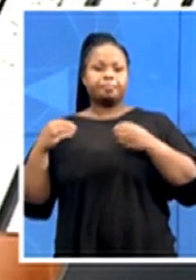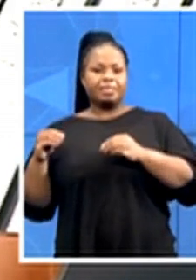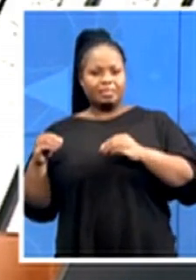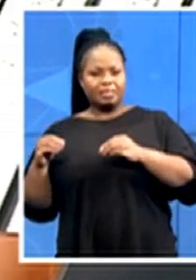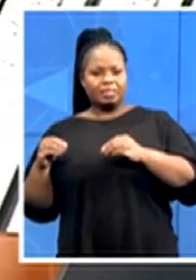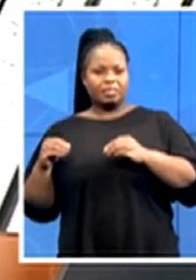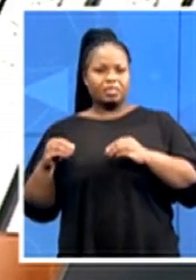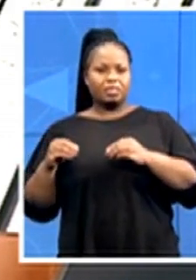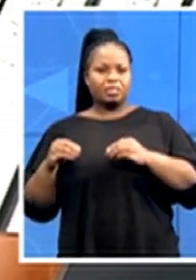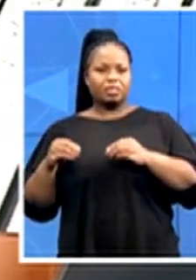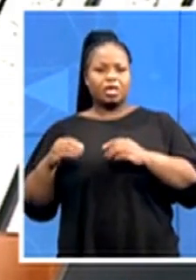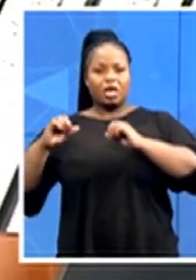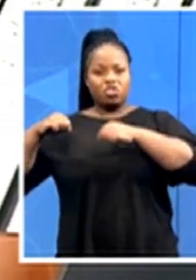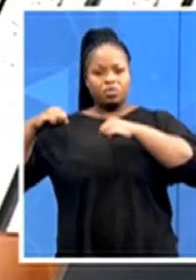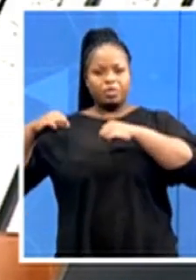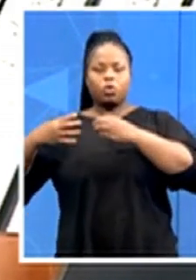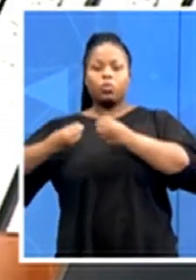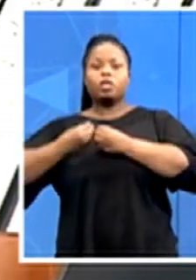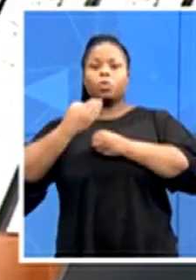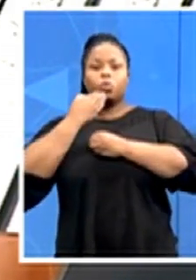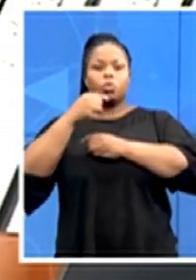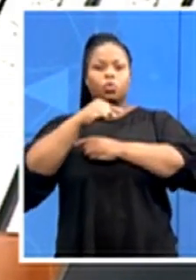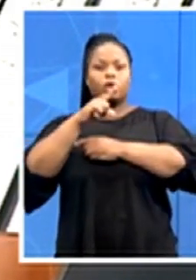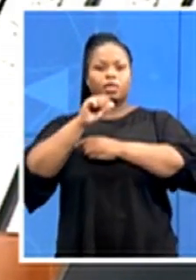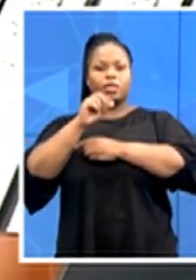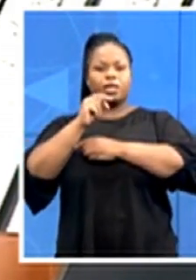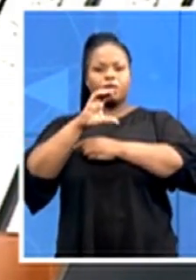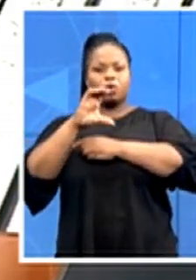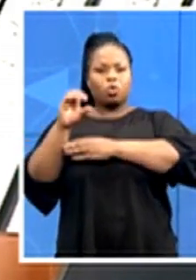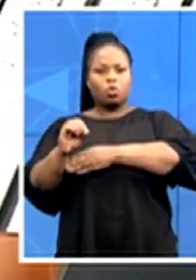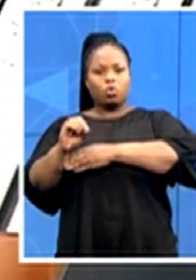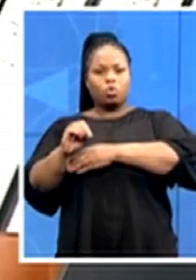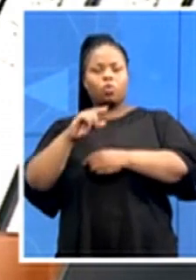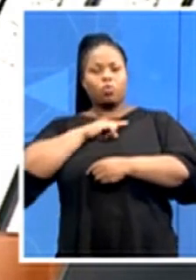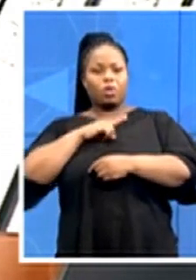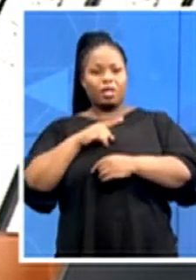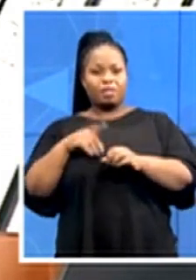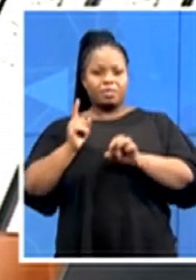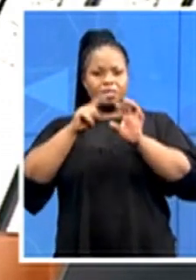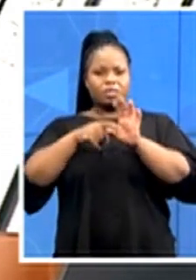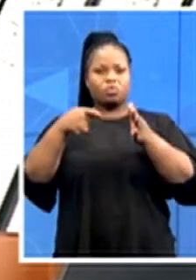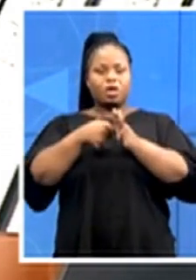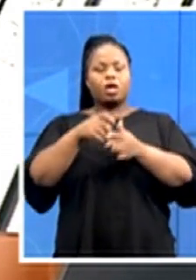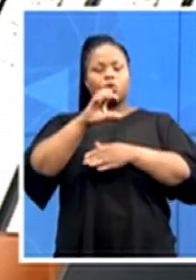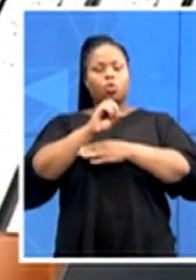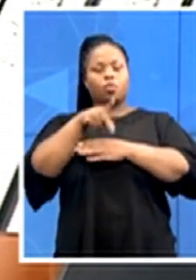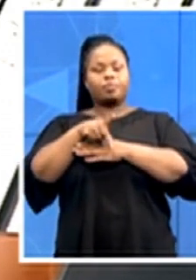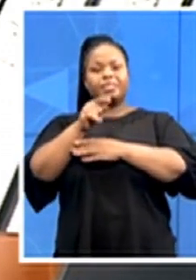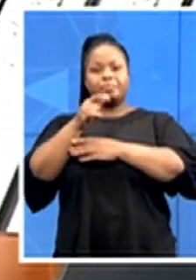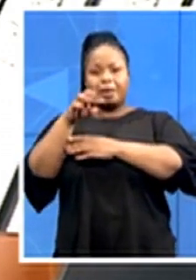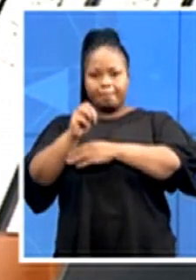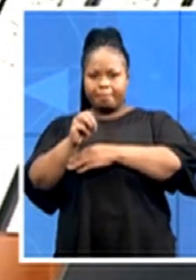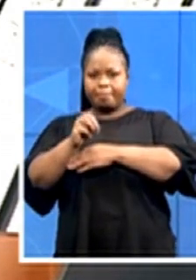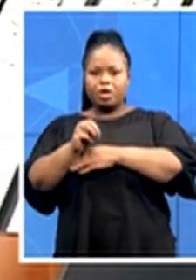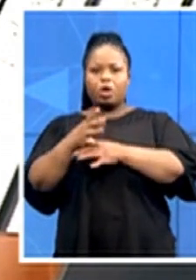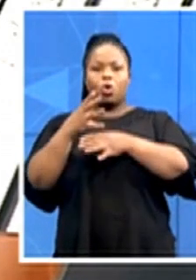Glencore in the acquisition of Optimum Holding, which acquisition was concluded in